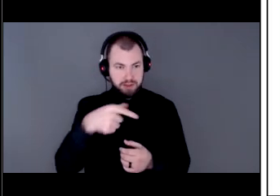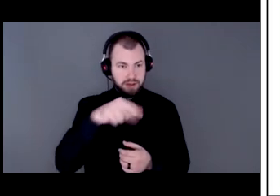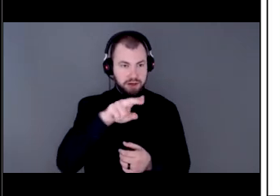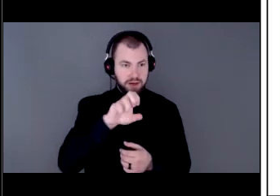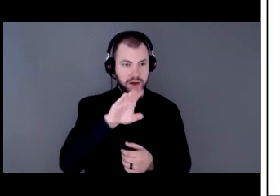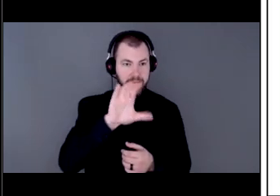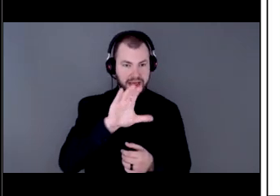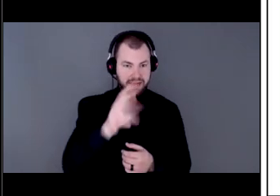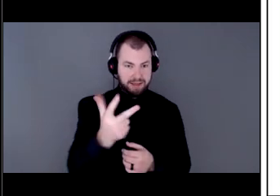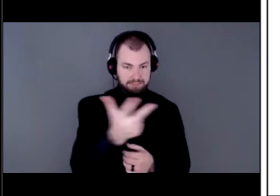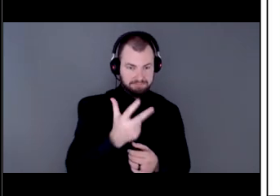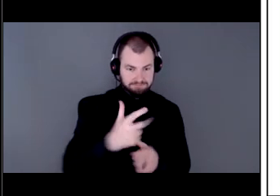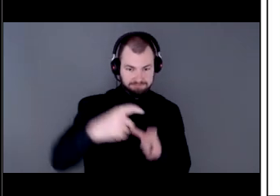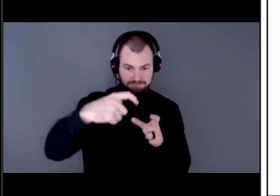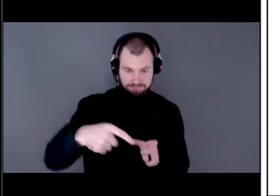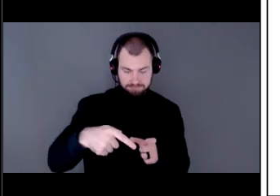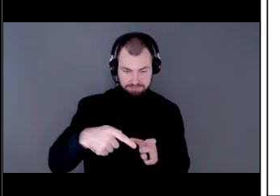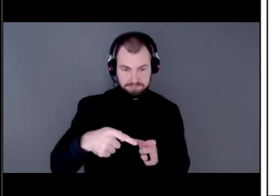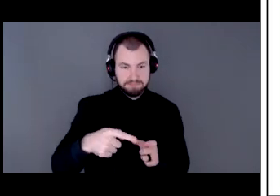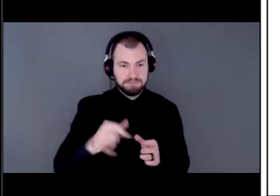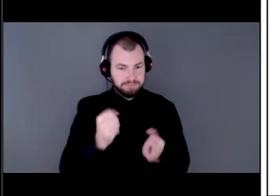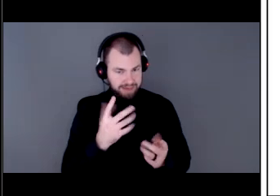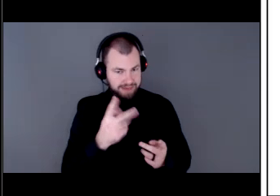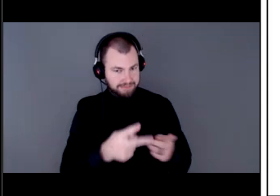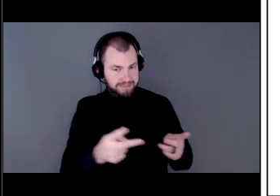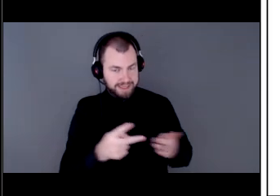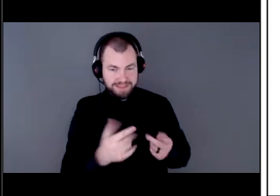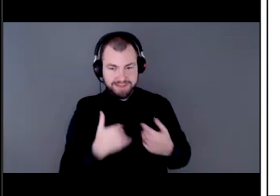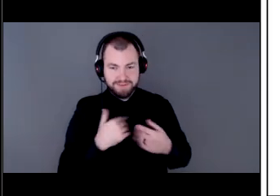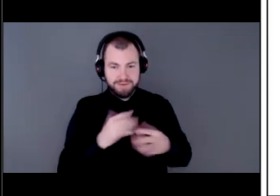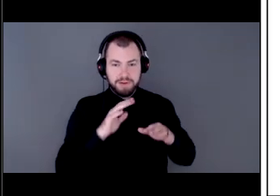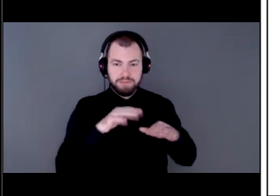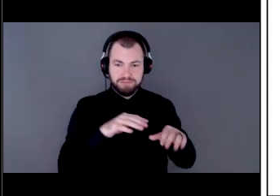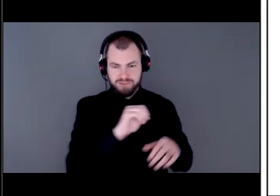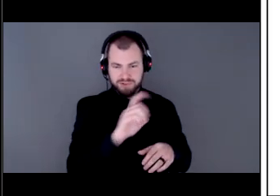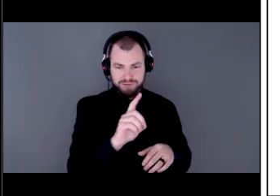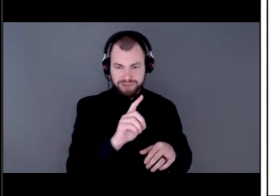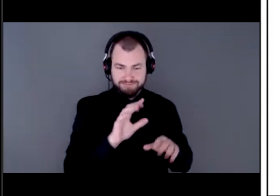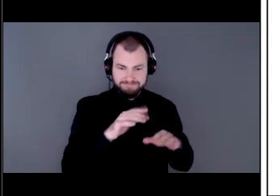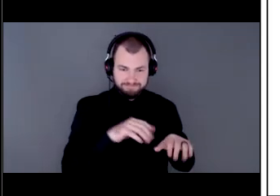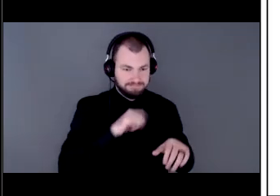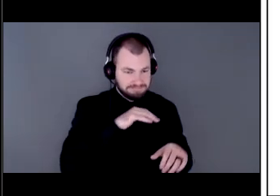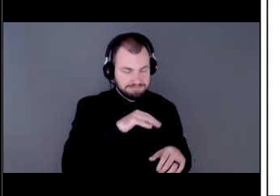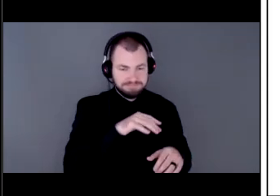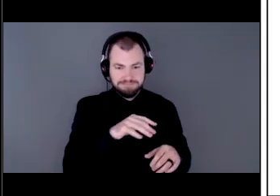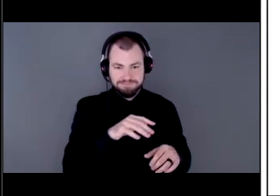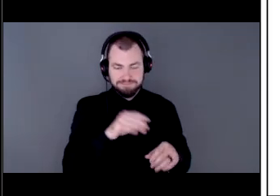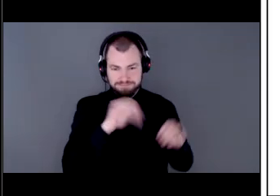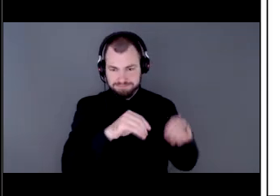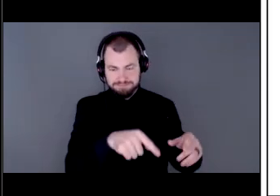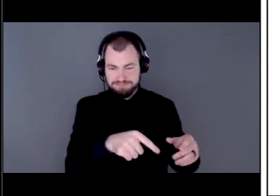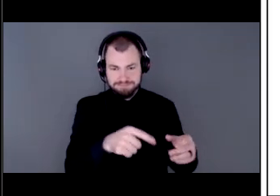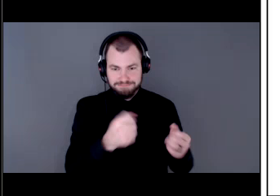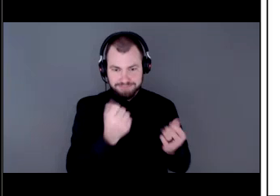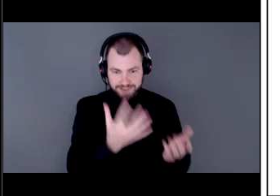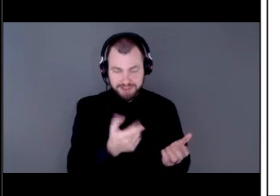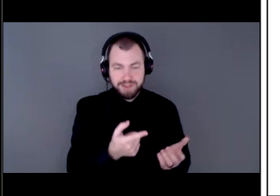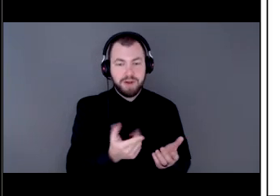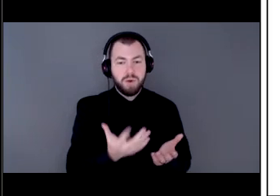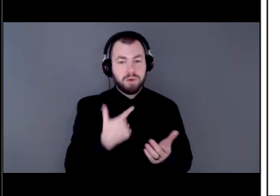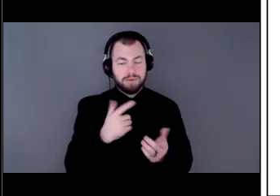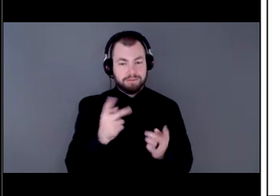many places around the world, it's polluted with marine debris. And the marine debris that we're particularly interested in is